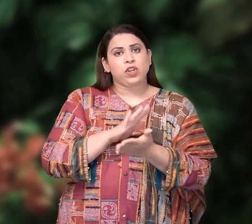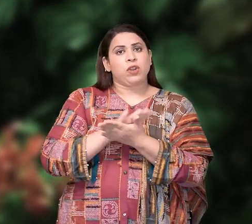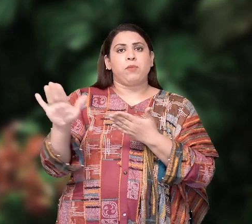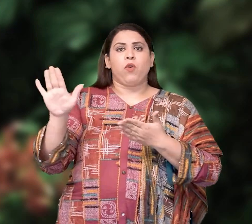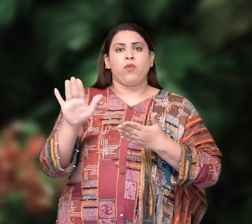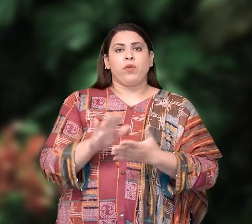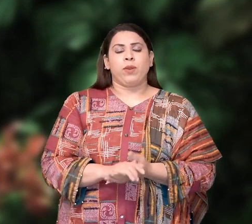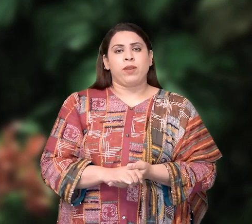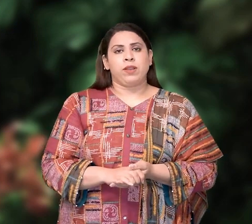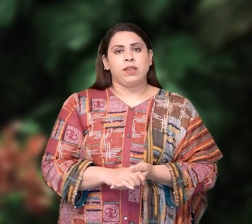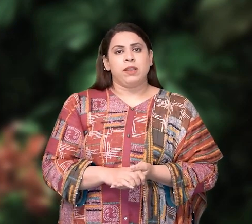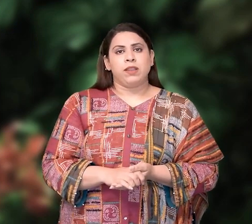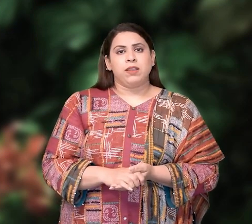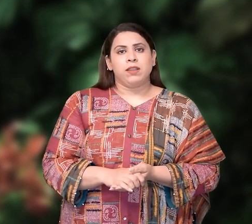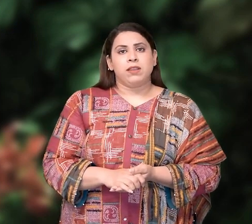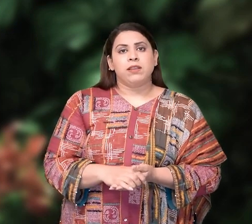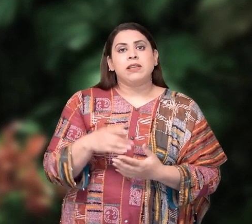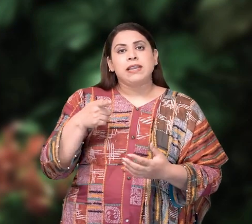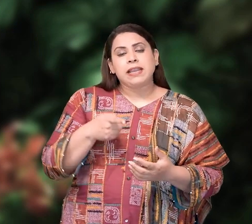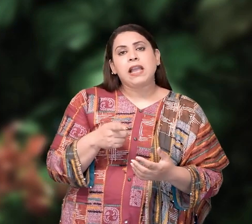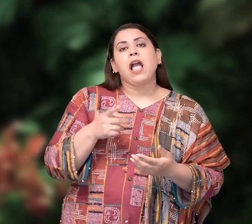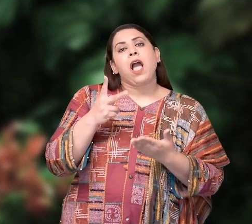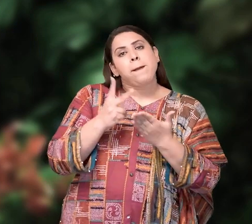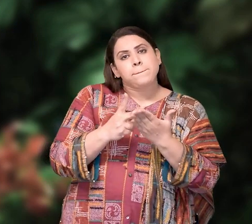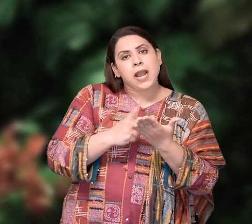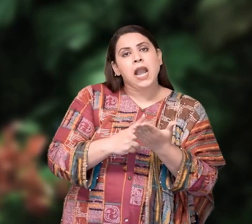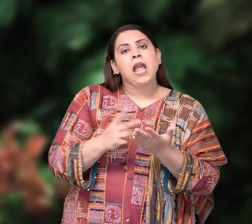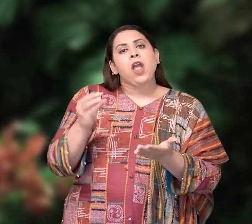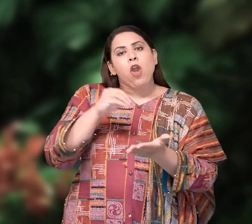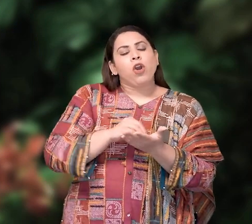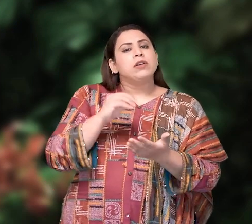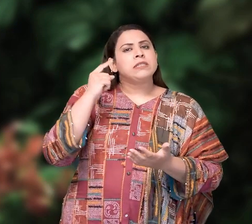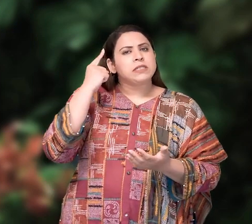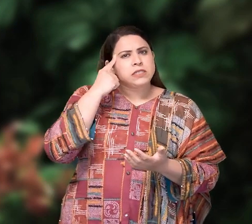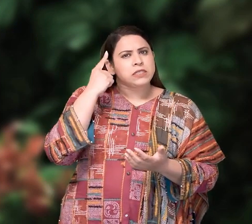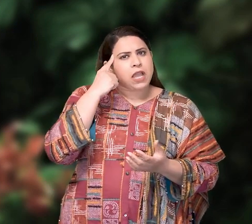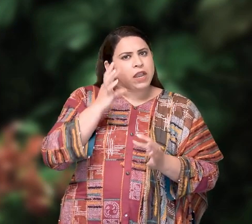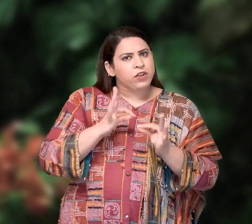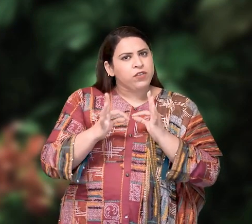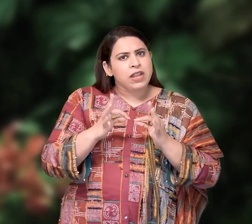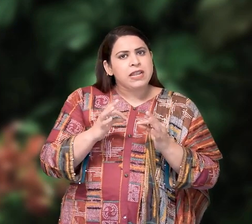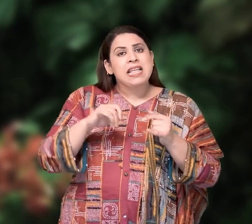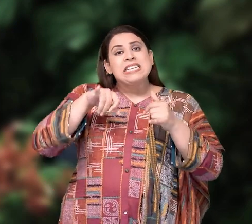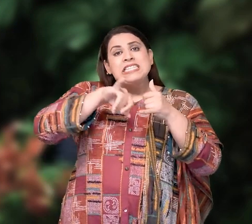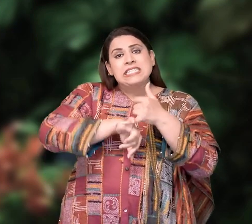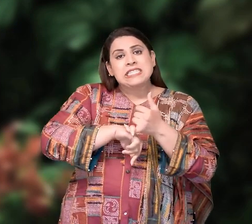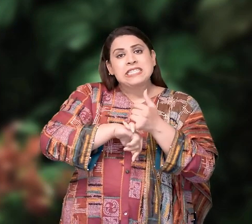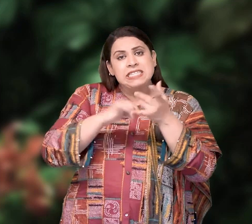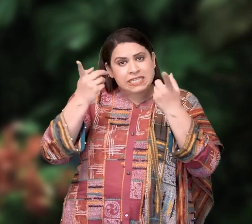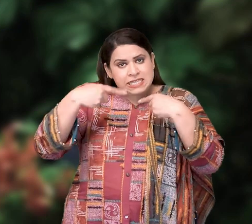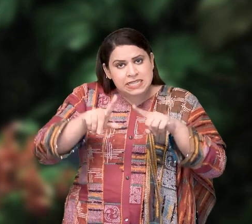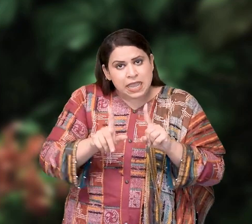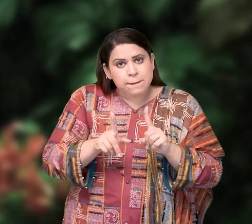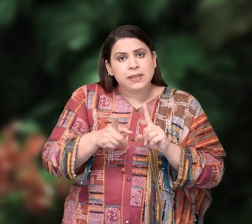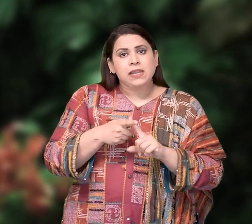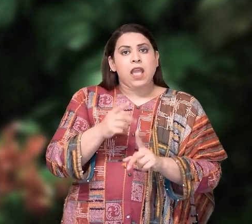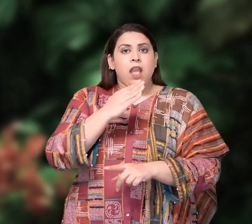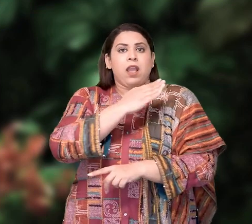removed. And to play our part in it, I decided to hold seminars on good touch and bad